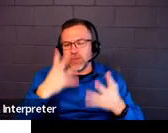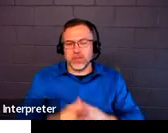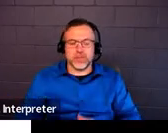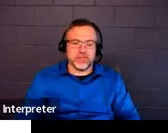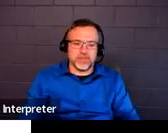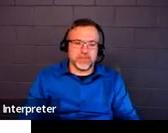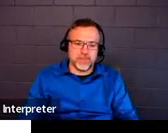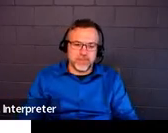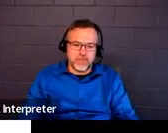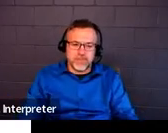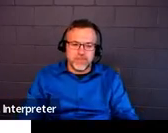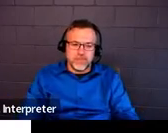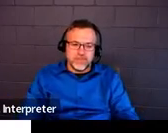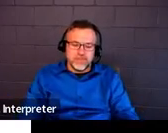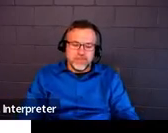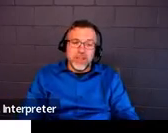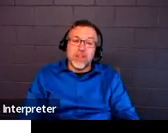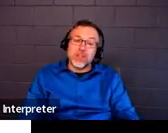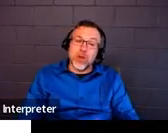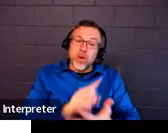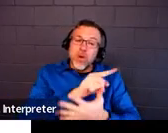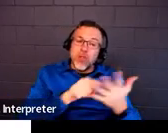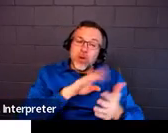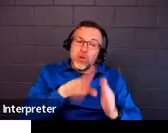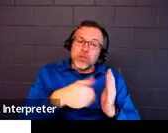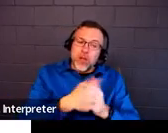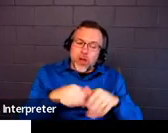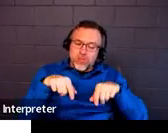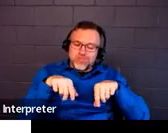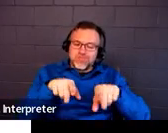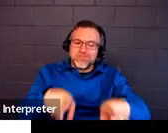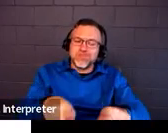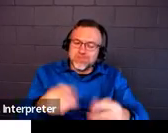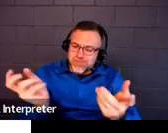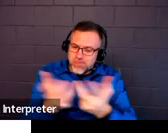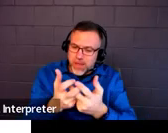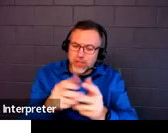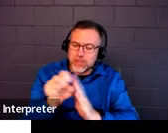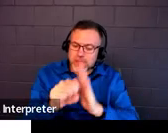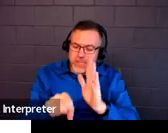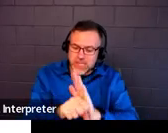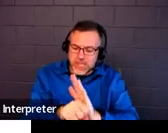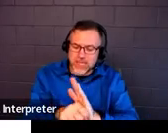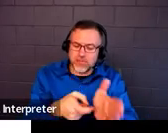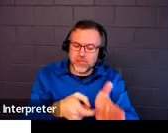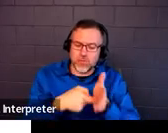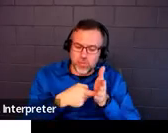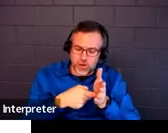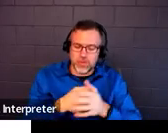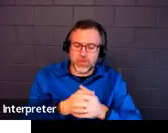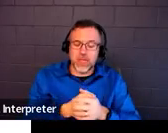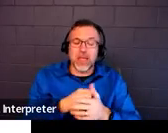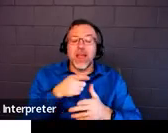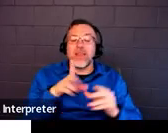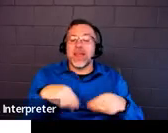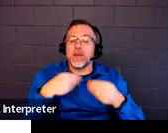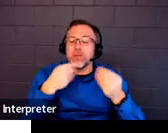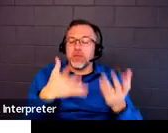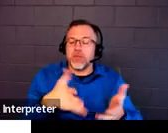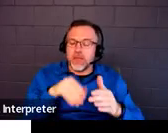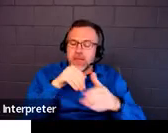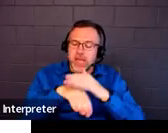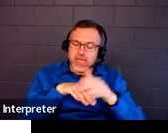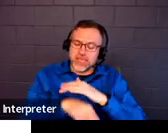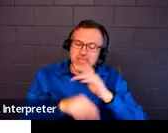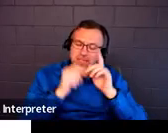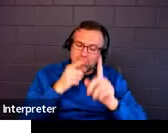So they're aligned to the state academic content standards at grade level. They provide access points to the general